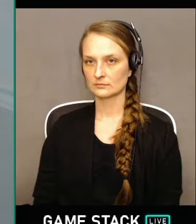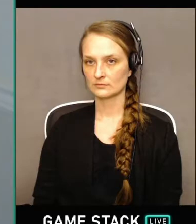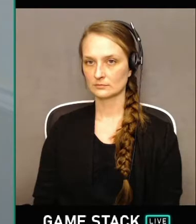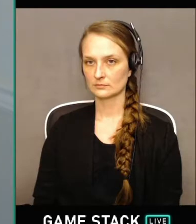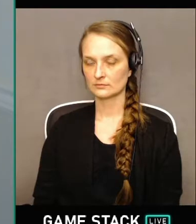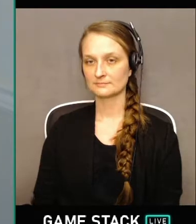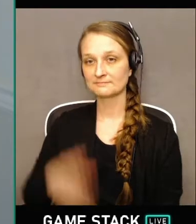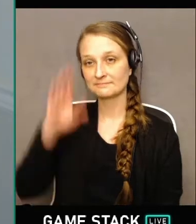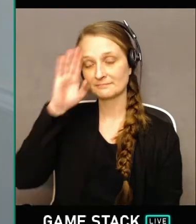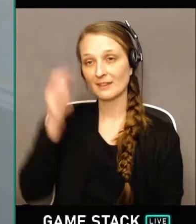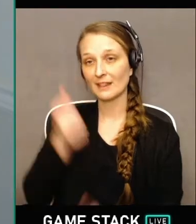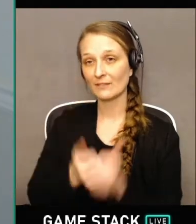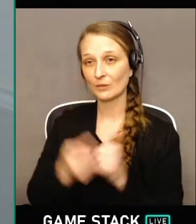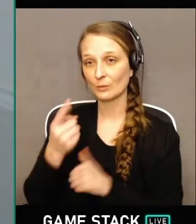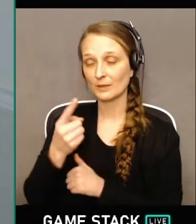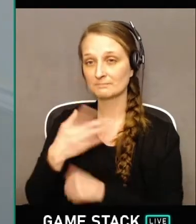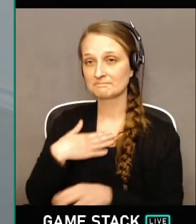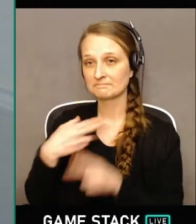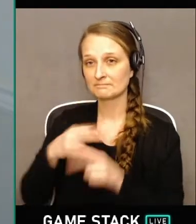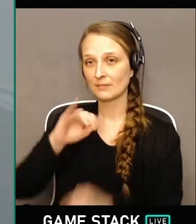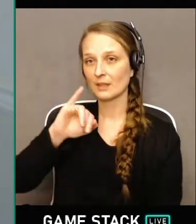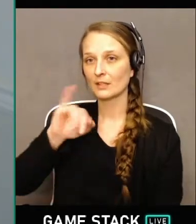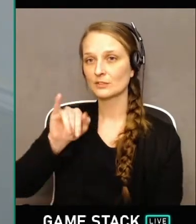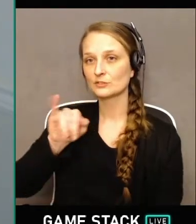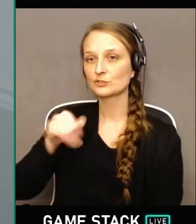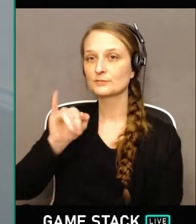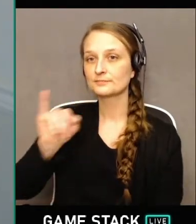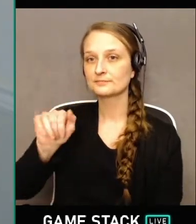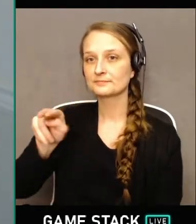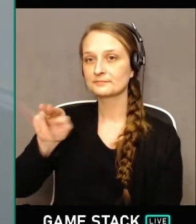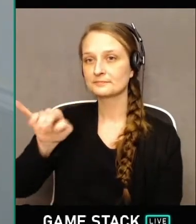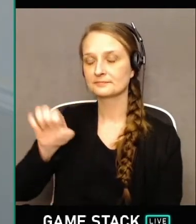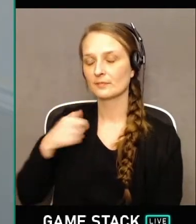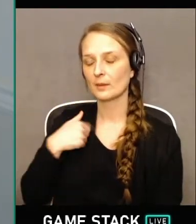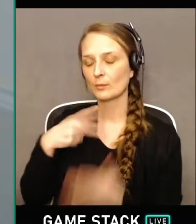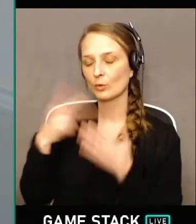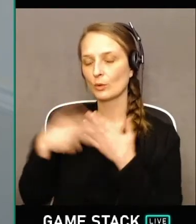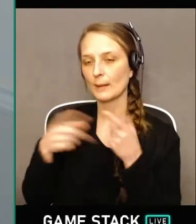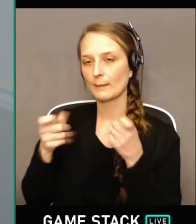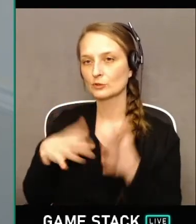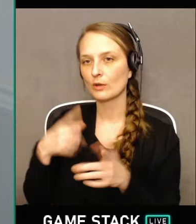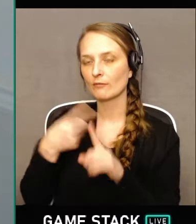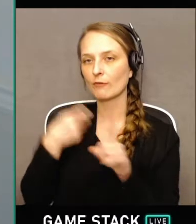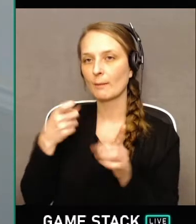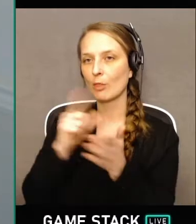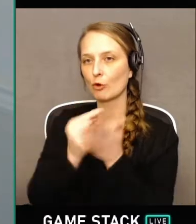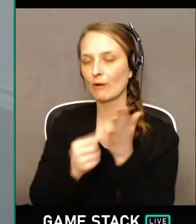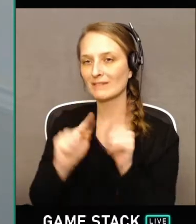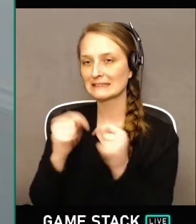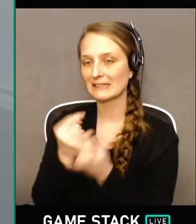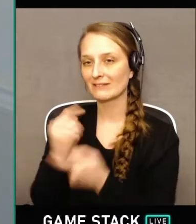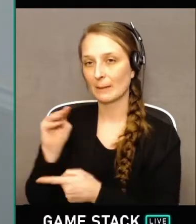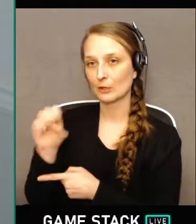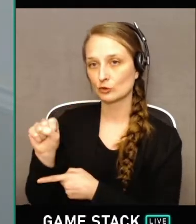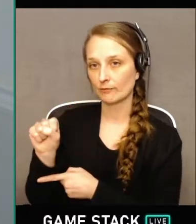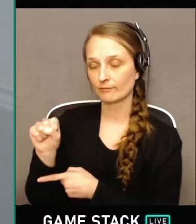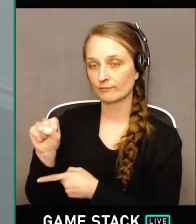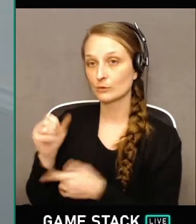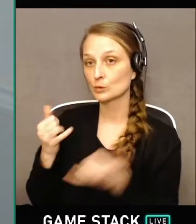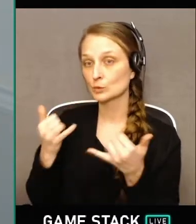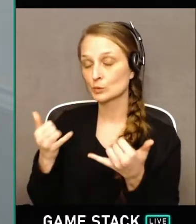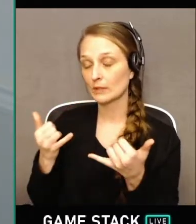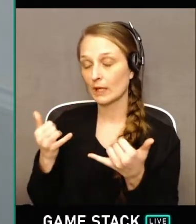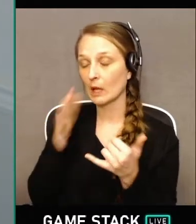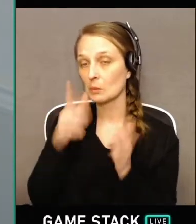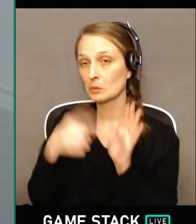Hello, everyone. I'm Jianye. I'm a program manager from the graphics team at Microsoft. Today, I'm going to show you